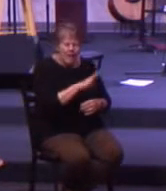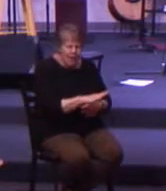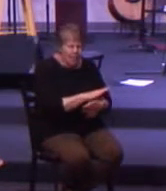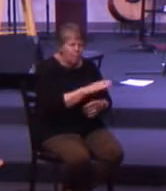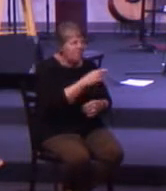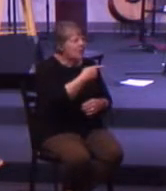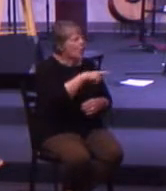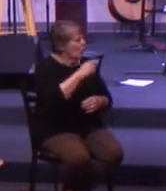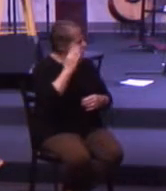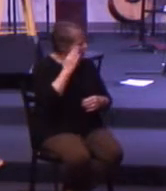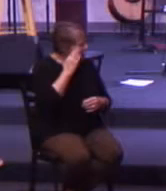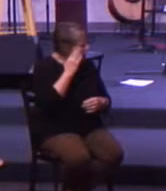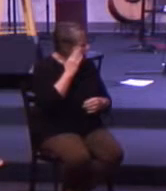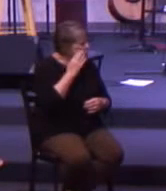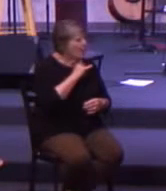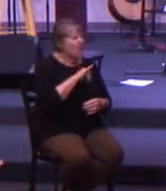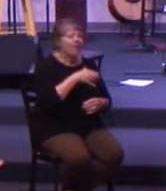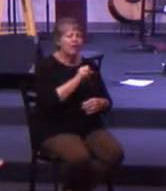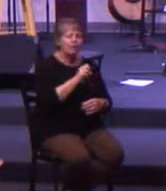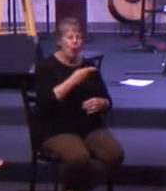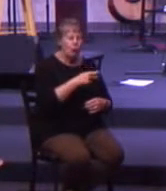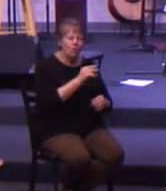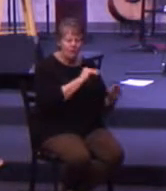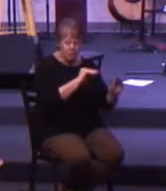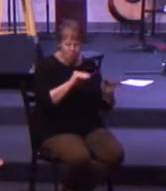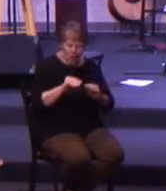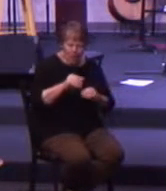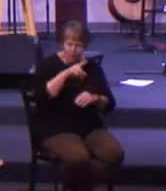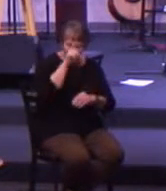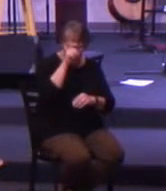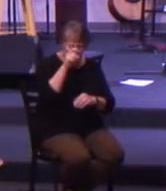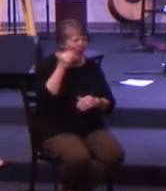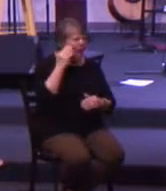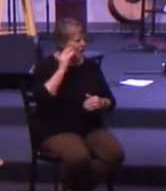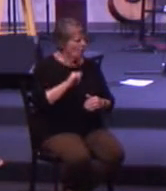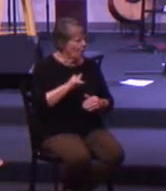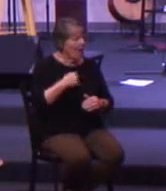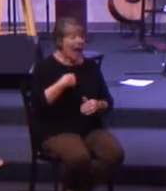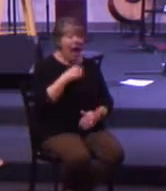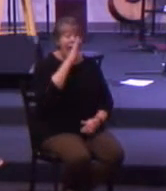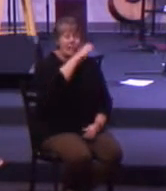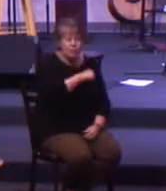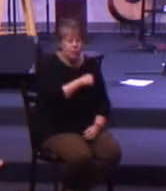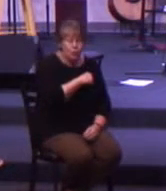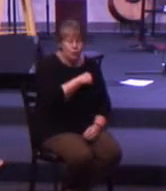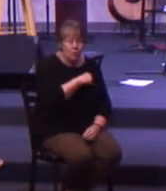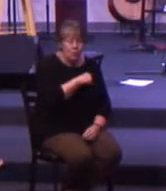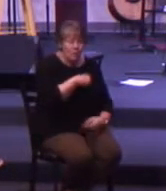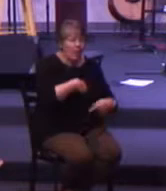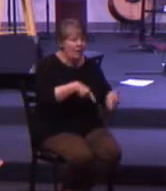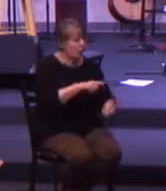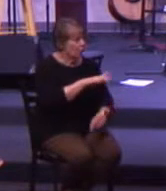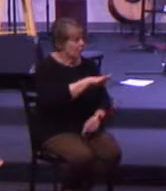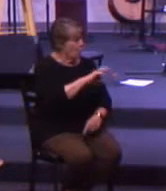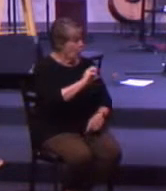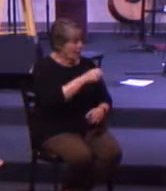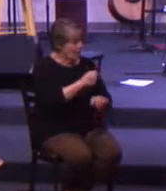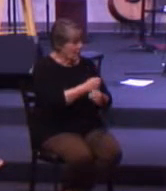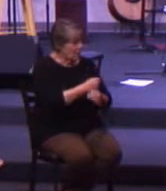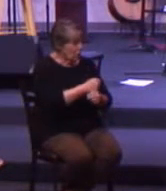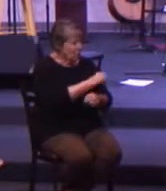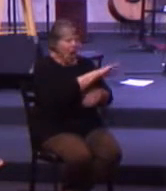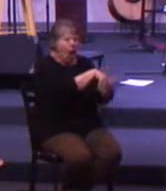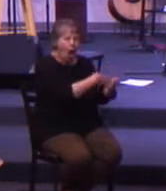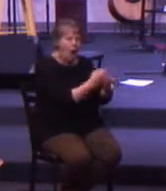know that Joseph came to Egypt, and yeah, my parents told me that story. So I assume that during those 400 years, all of the Israelites were